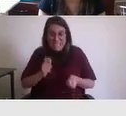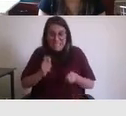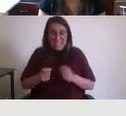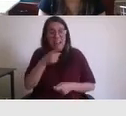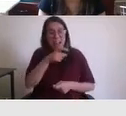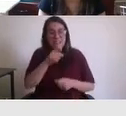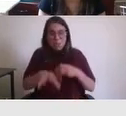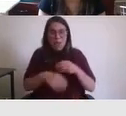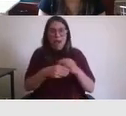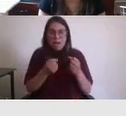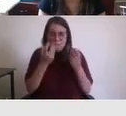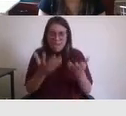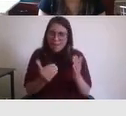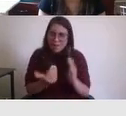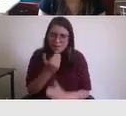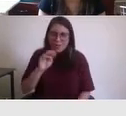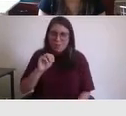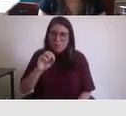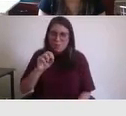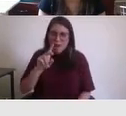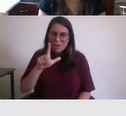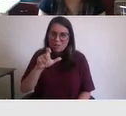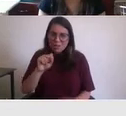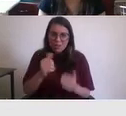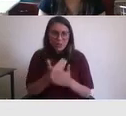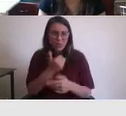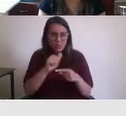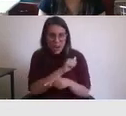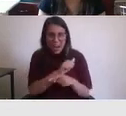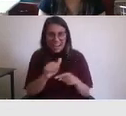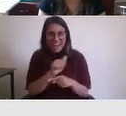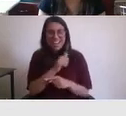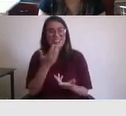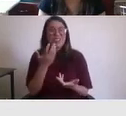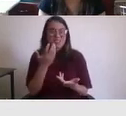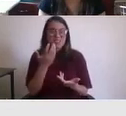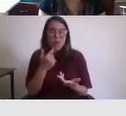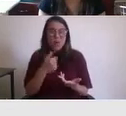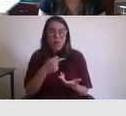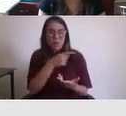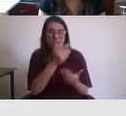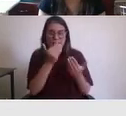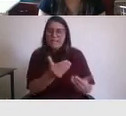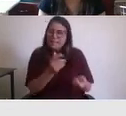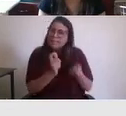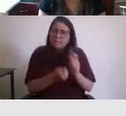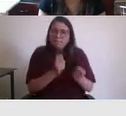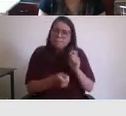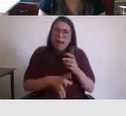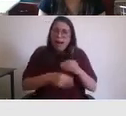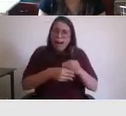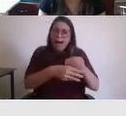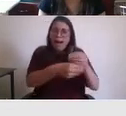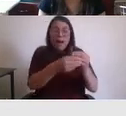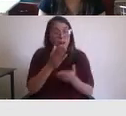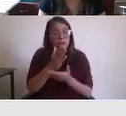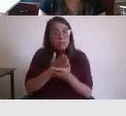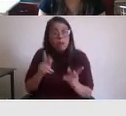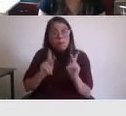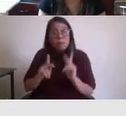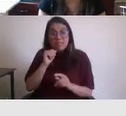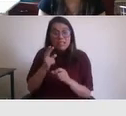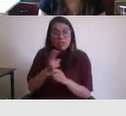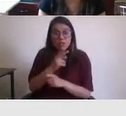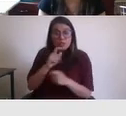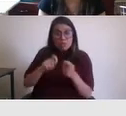mentioned. Certainly we've had to orient people to competencies that they haven't used in a while, and